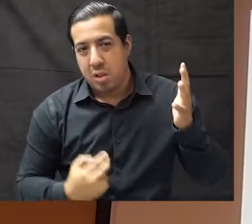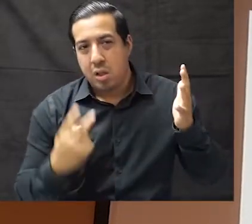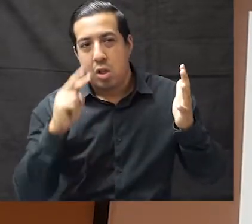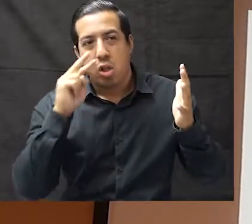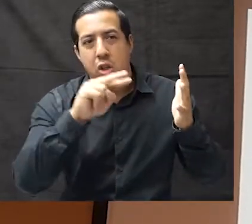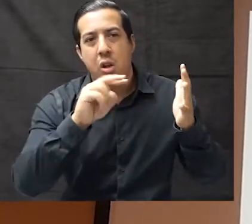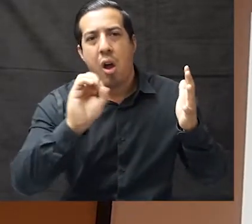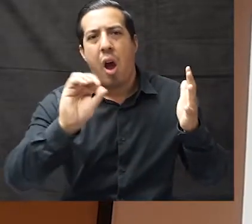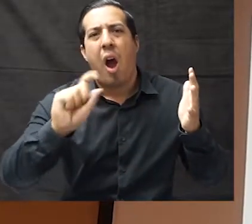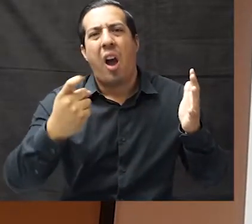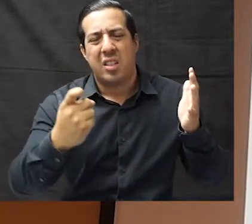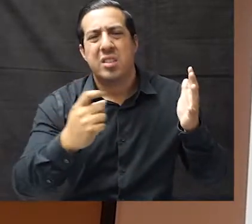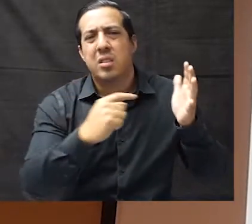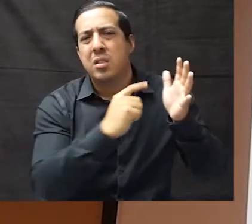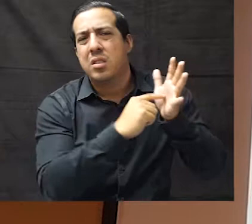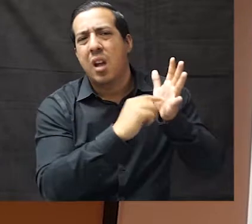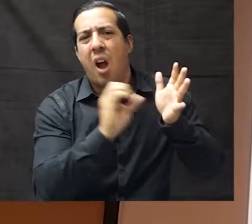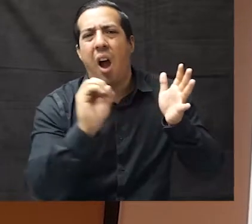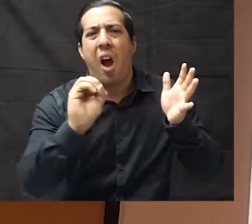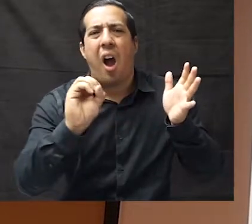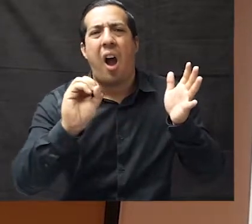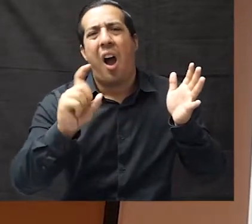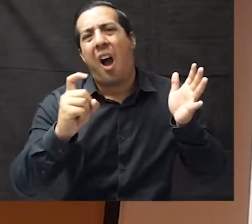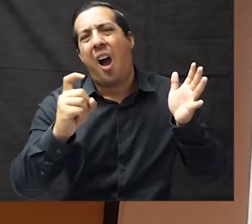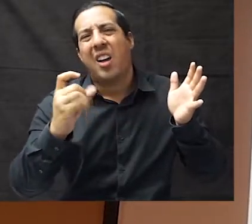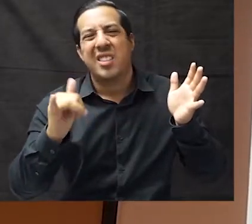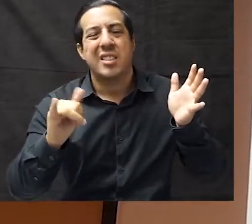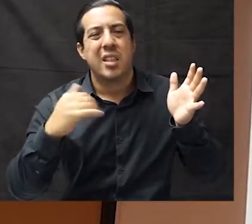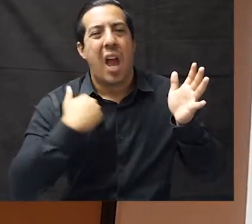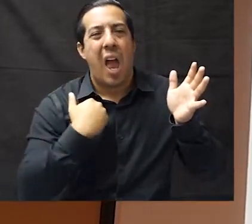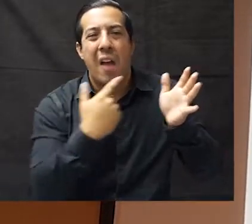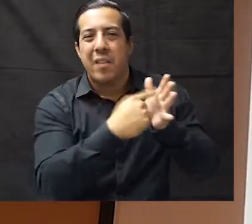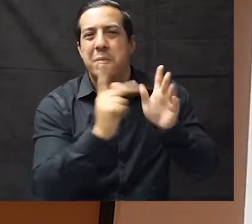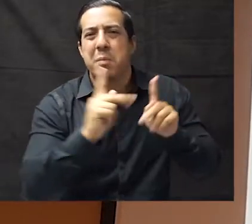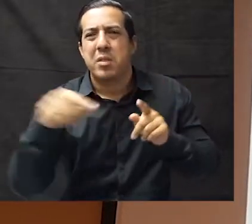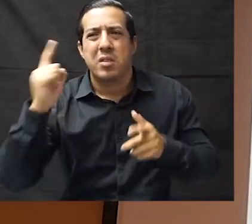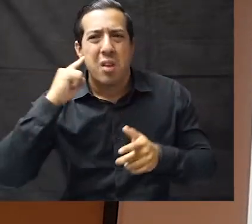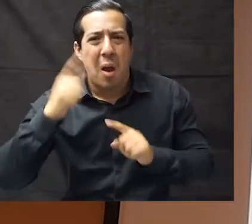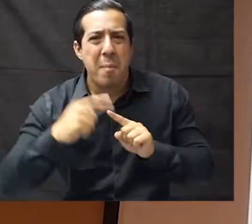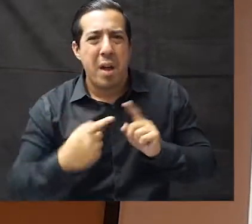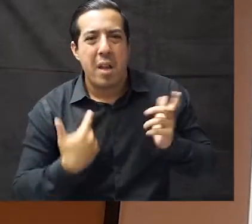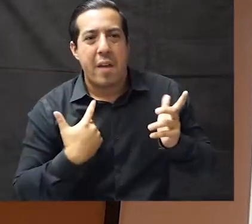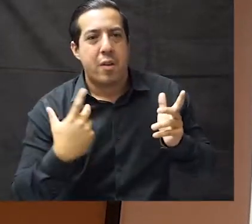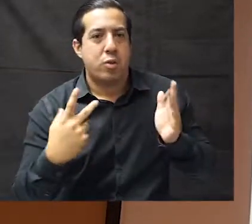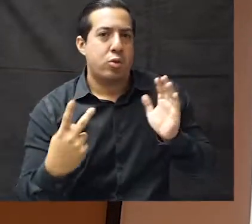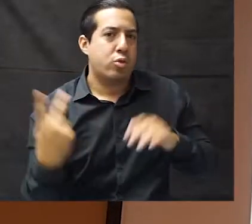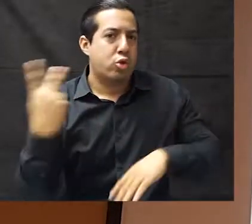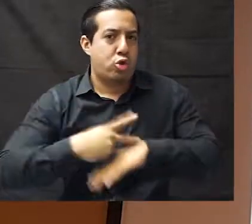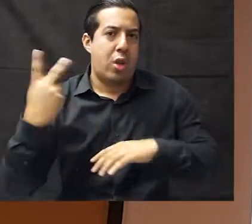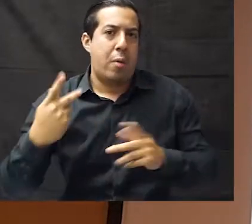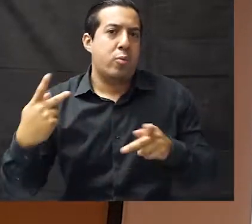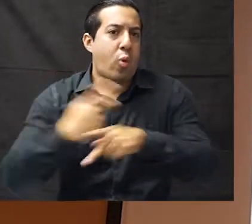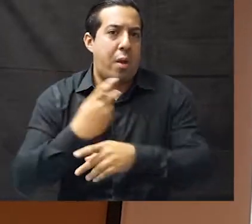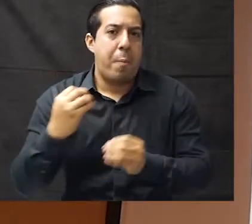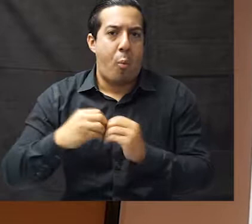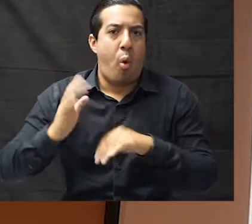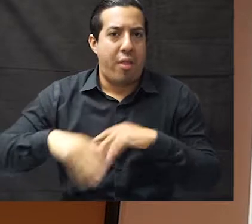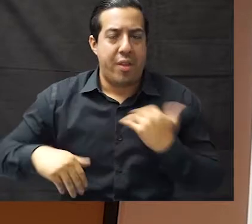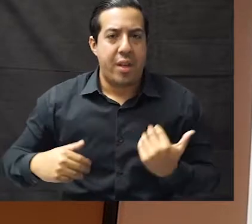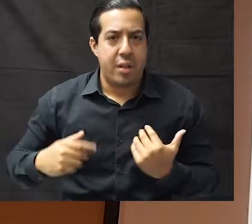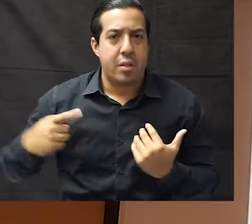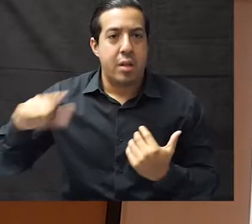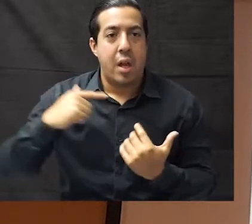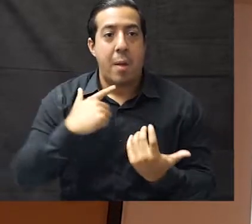Hydromorphone, another drug you may have had after surgery or something like that, is about 5 times as potent. This one called